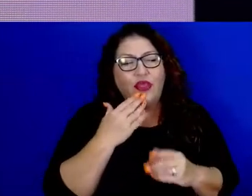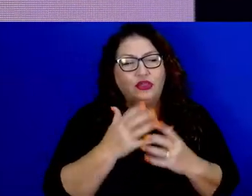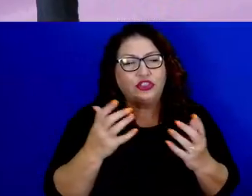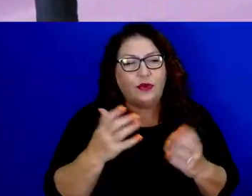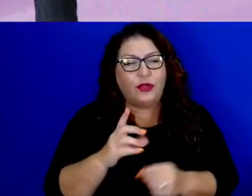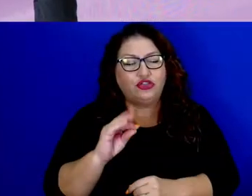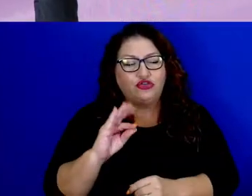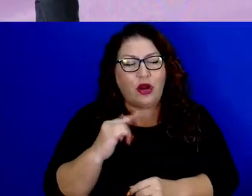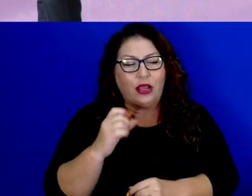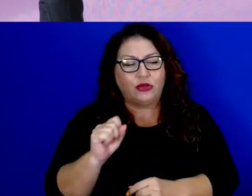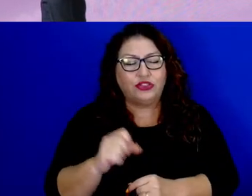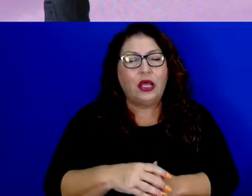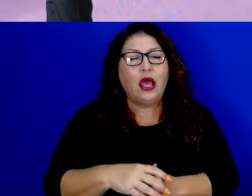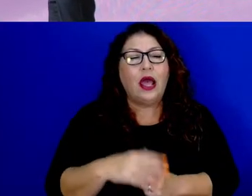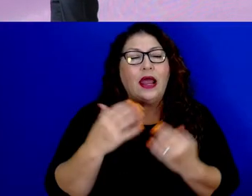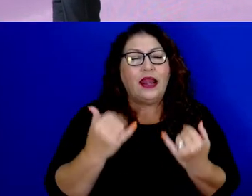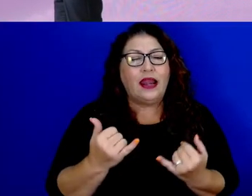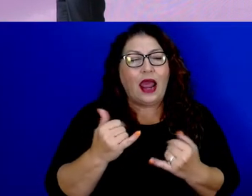now to Alba.